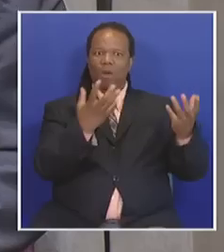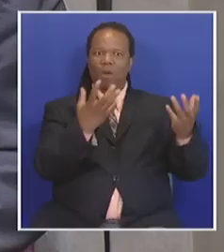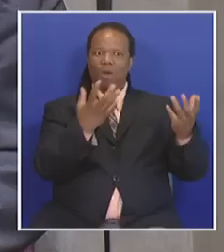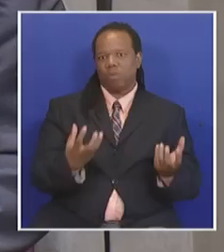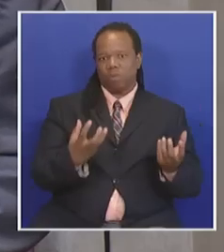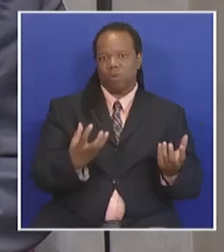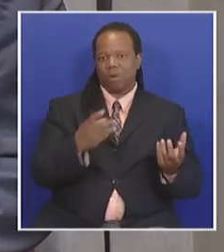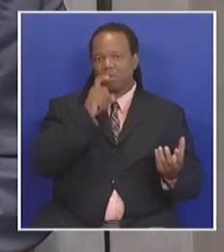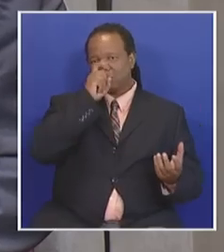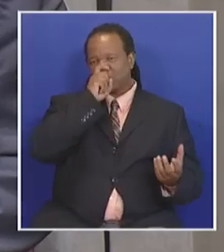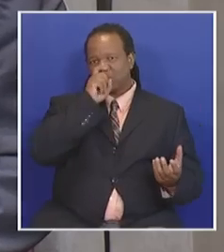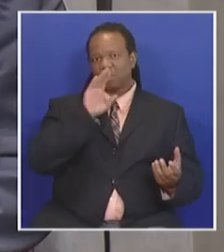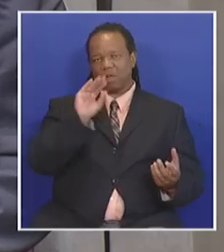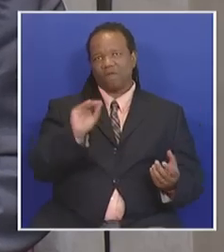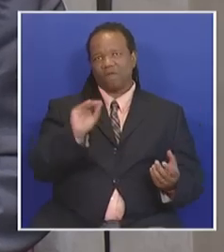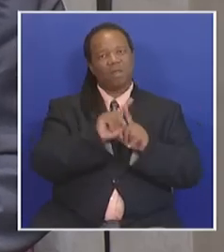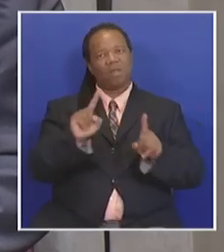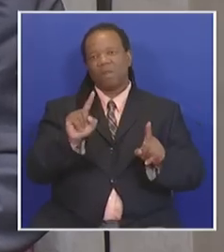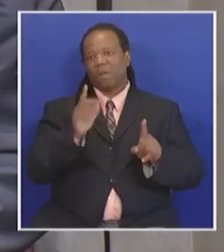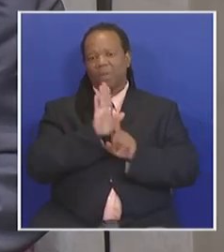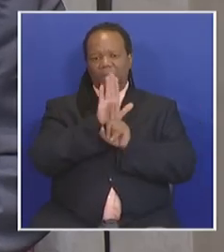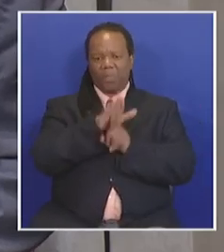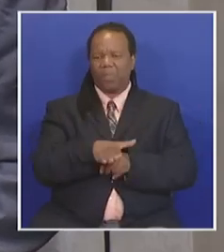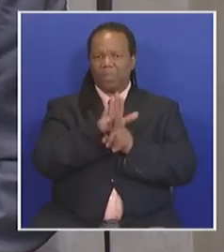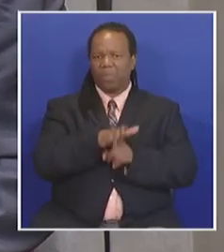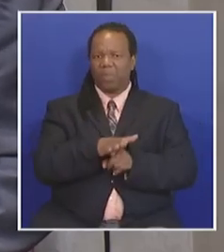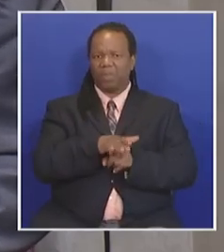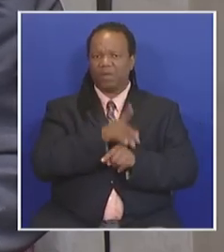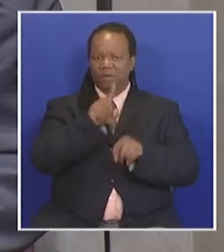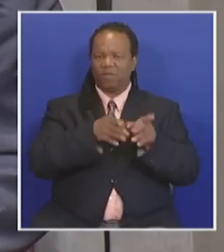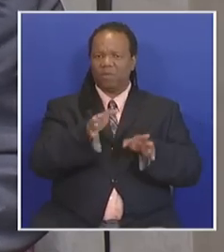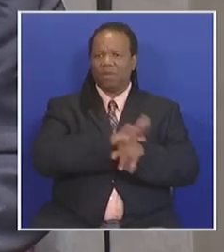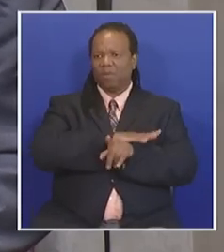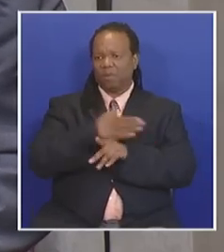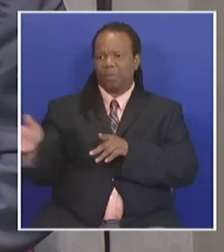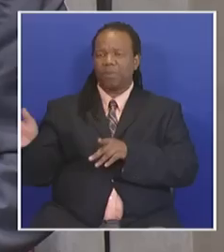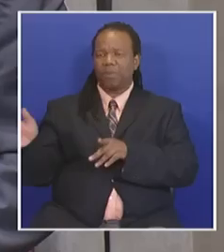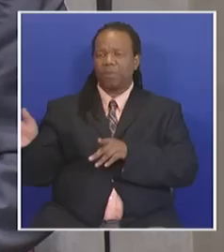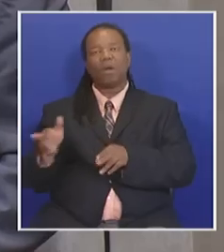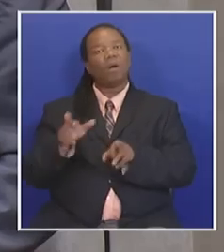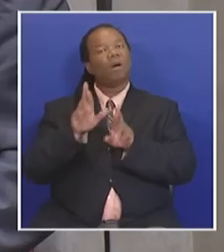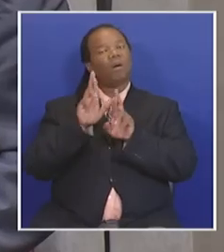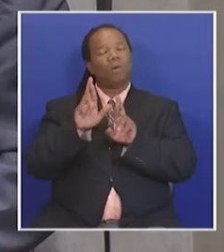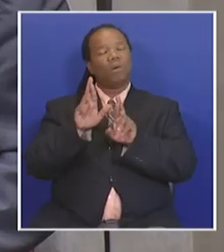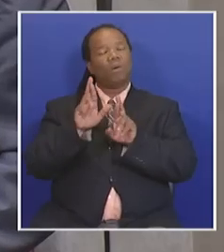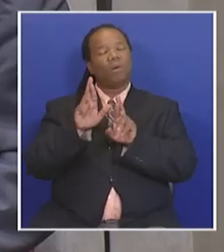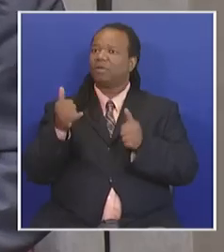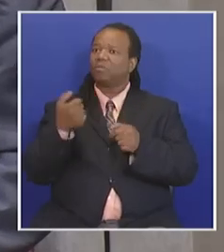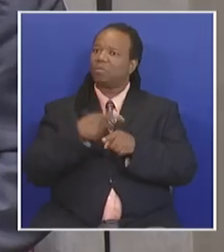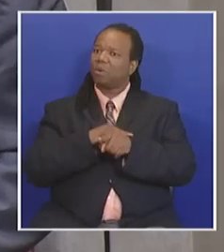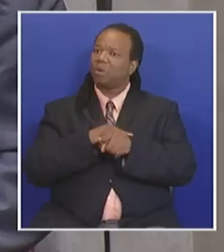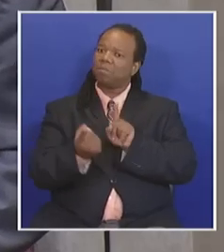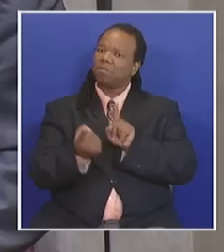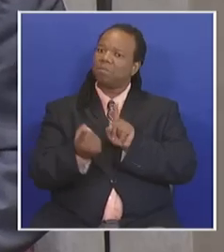I reject discrimination in all its forms and pledge to help root it out wherever I encounter it in South